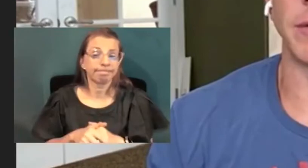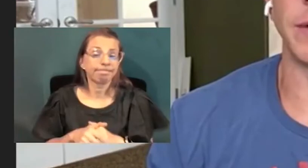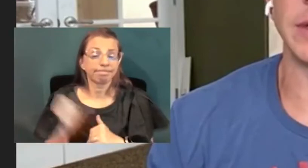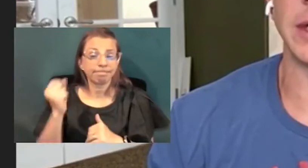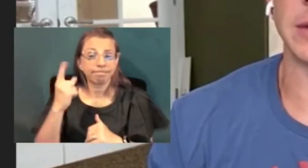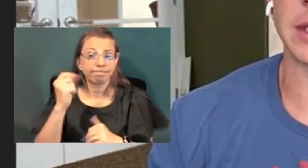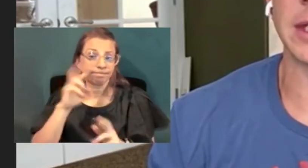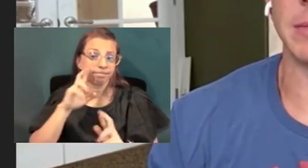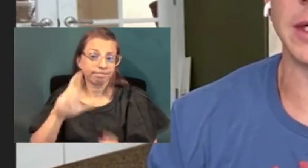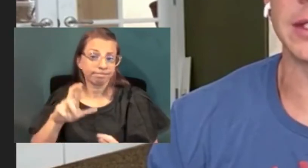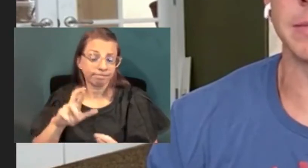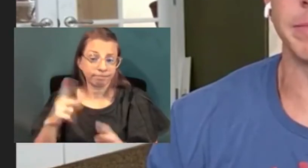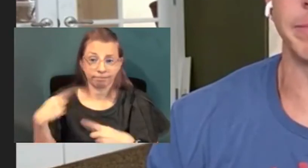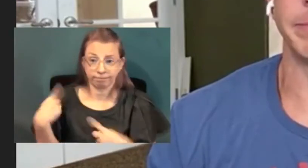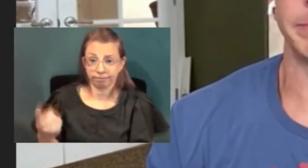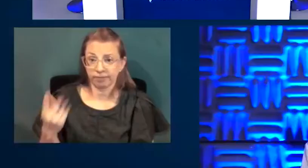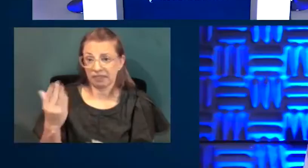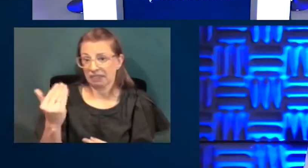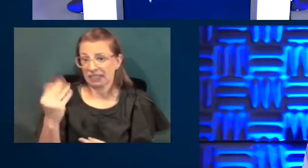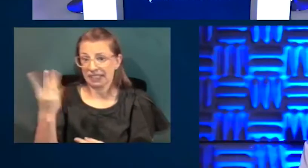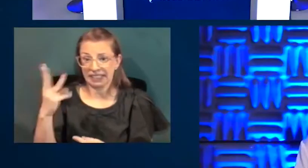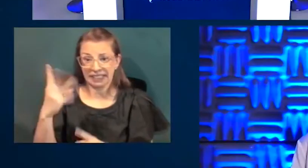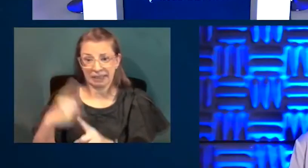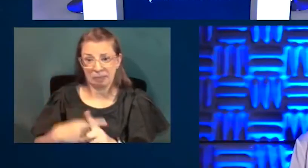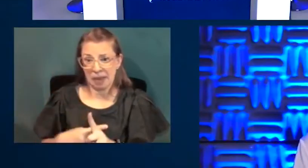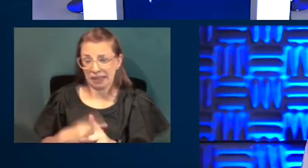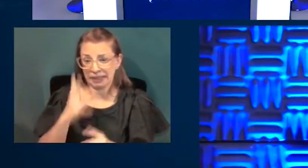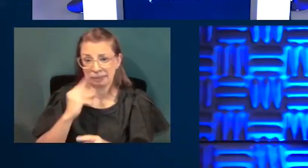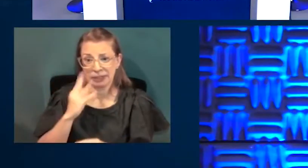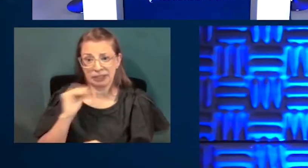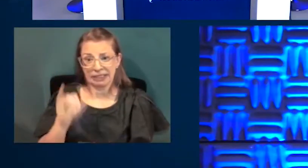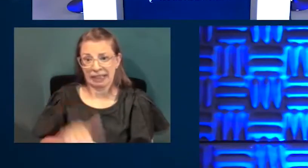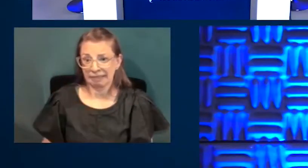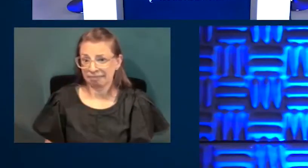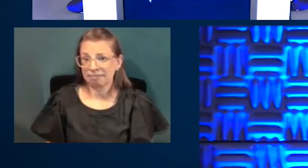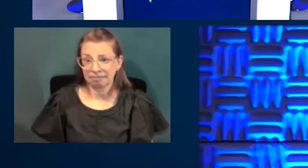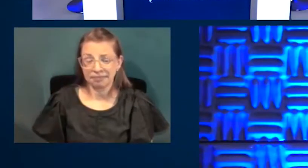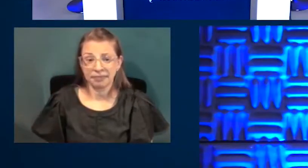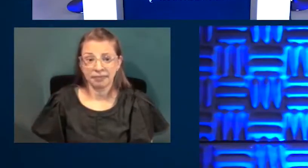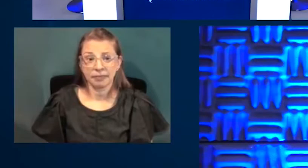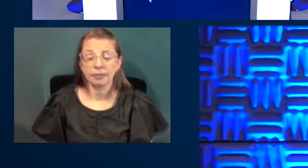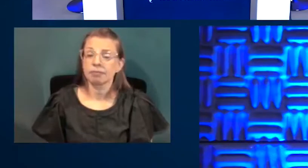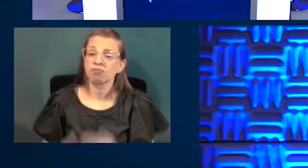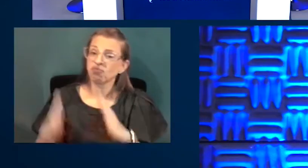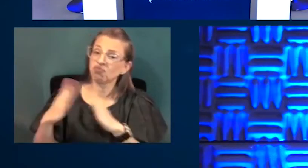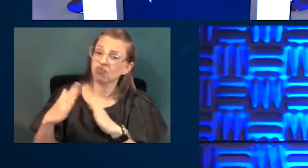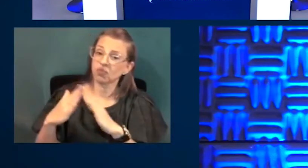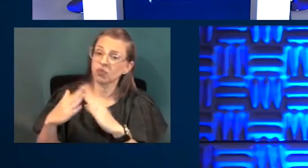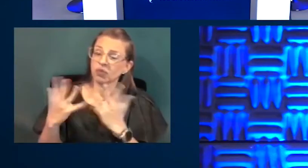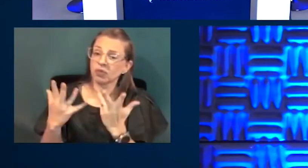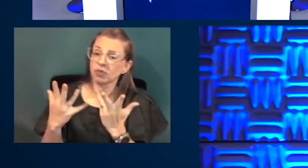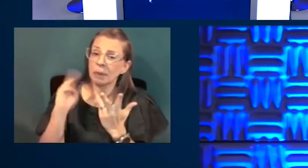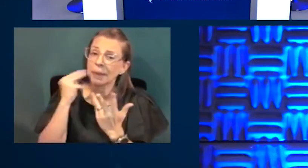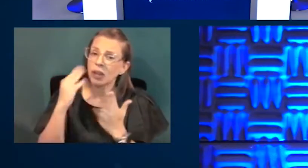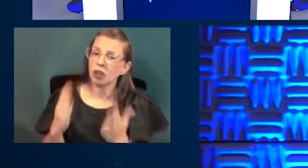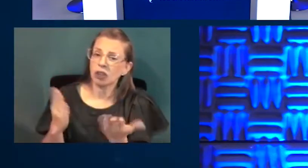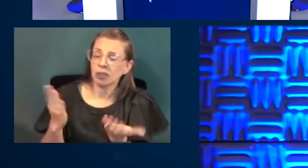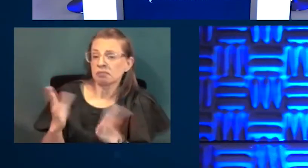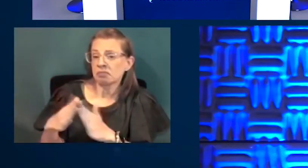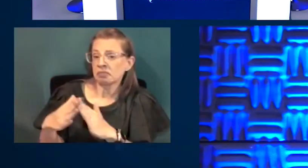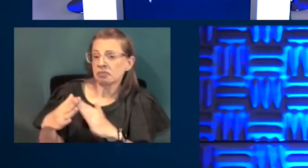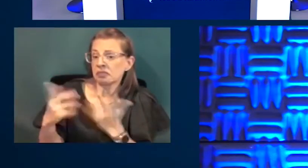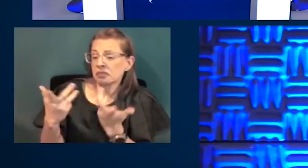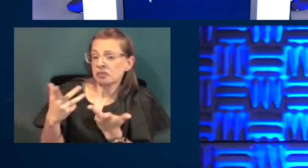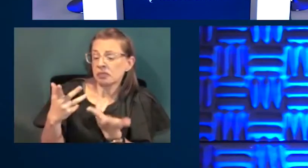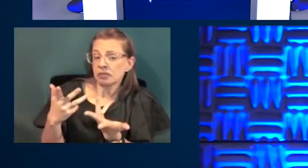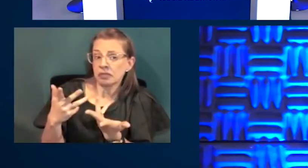past, 15, 16 months. Mayor, how are you guys, what are you thinking about as far as the city goes? What's Rex Archer thinking too about people who are not or who have vaccinated